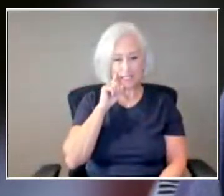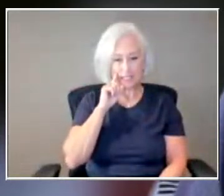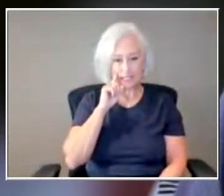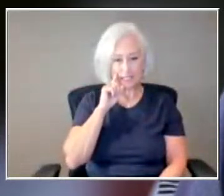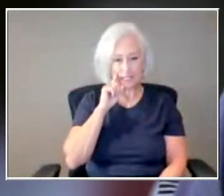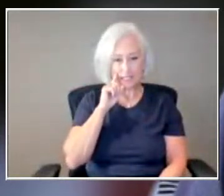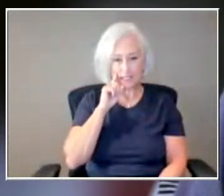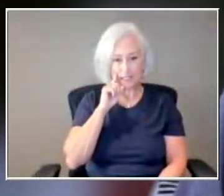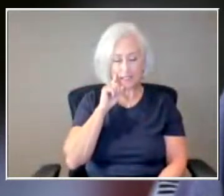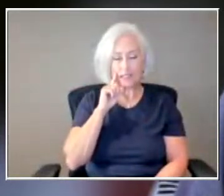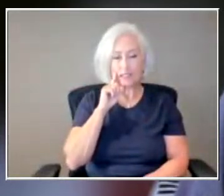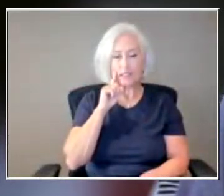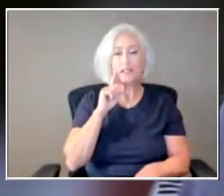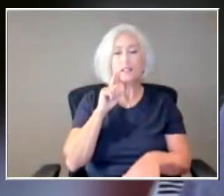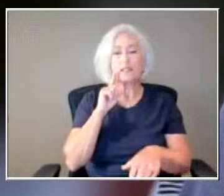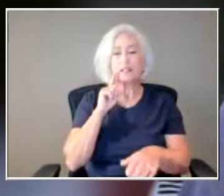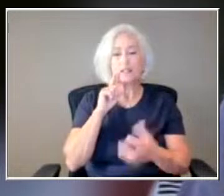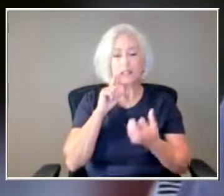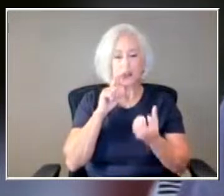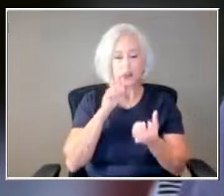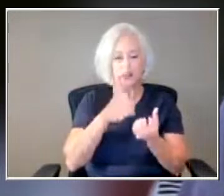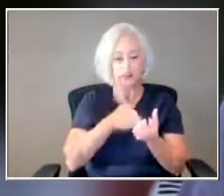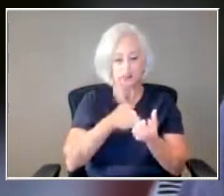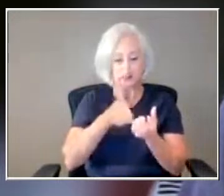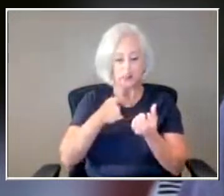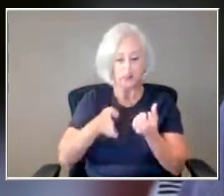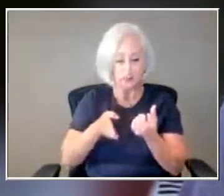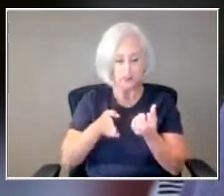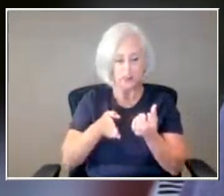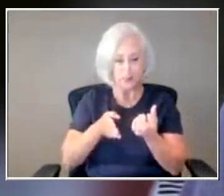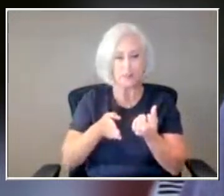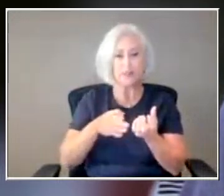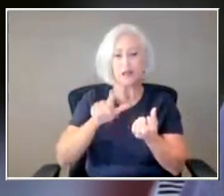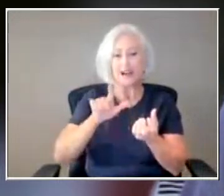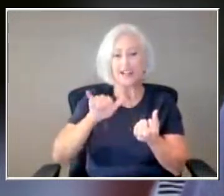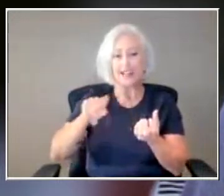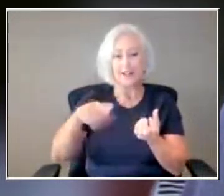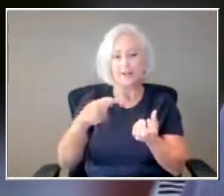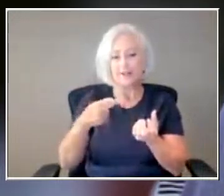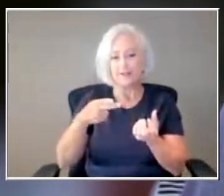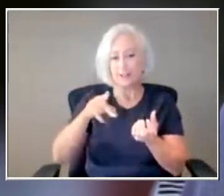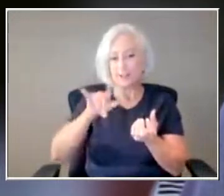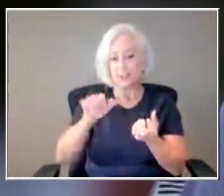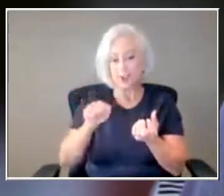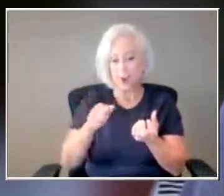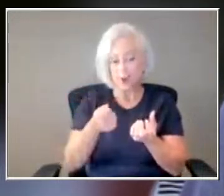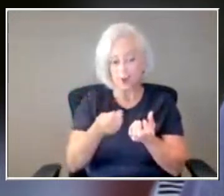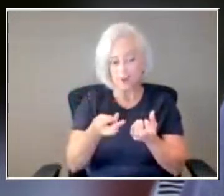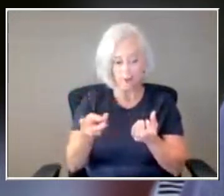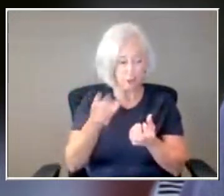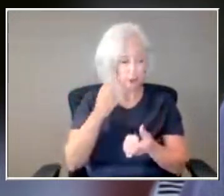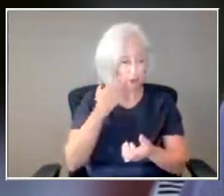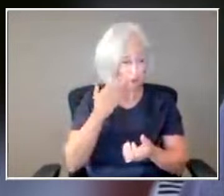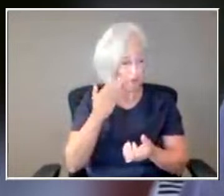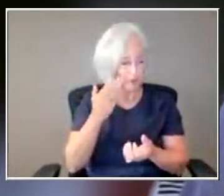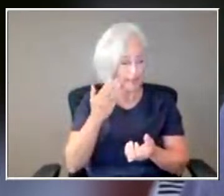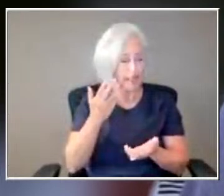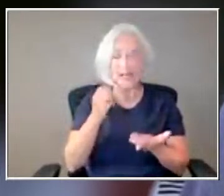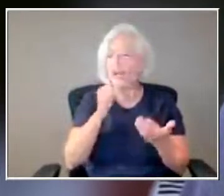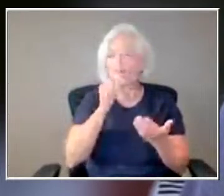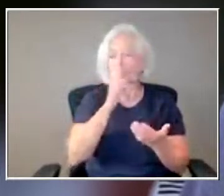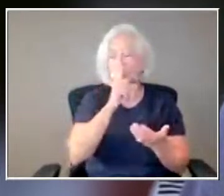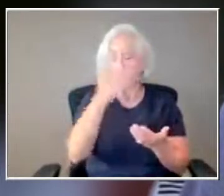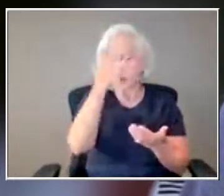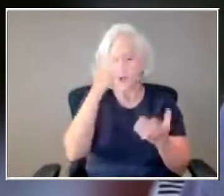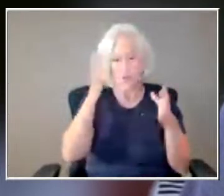adjacent to a lymph node or a few lymph nodes, and I'm not sure why we decided not to go